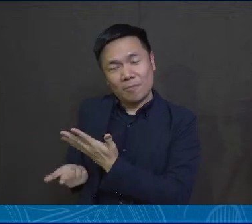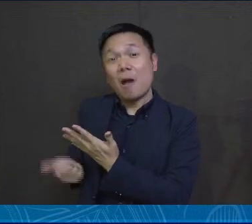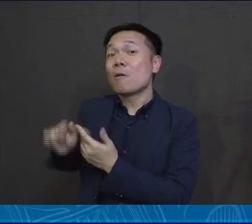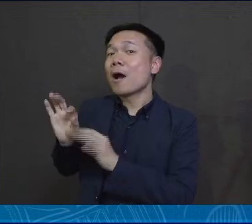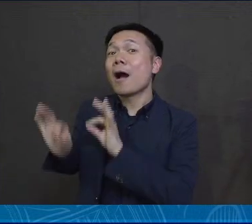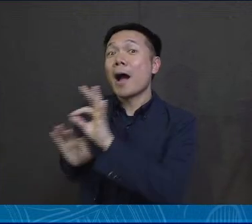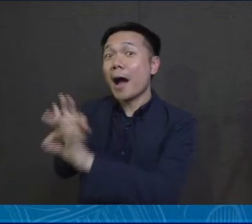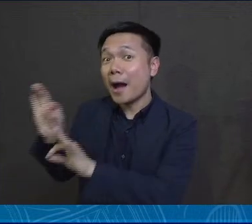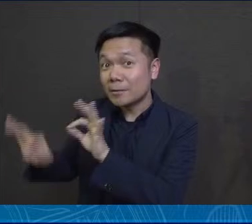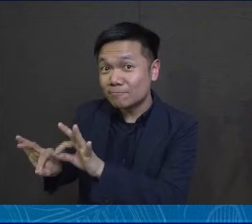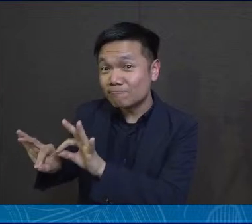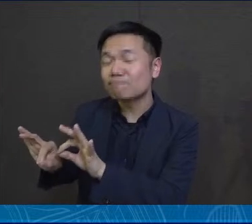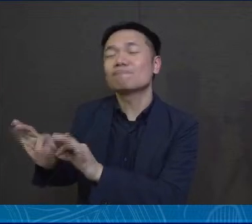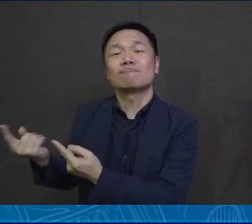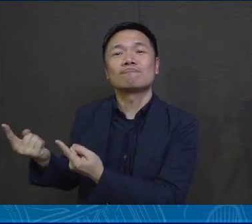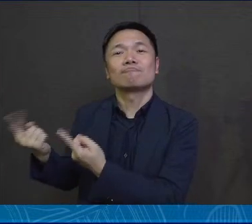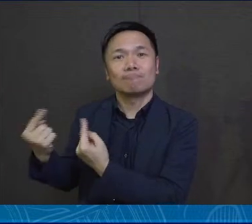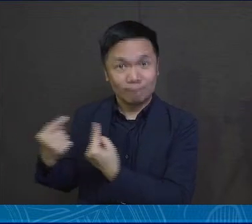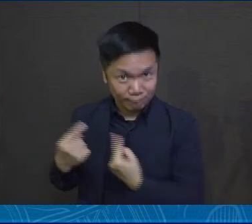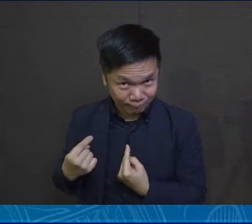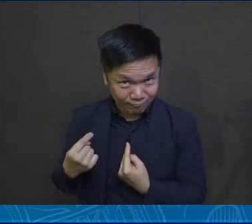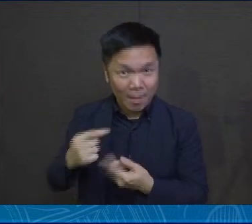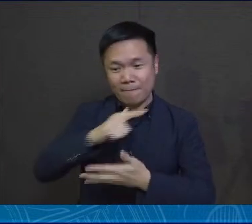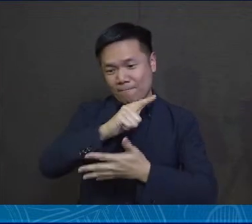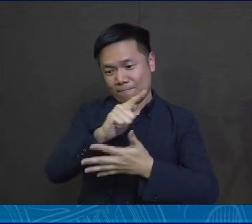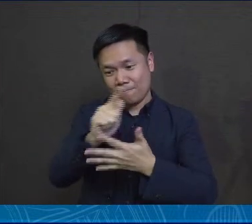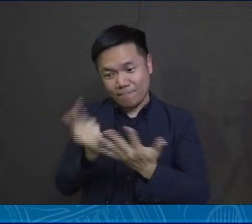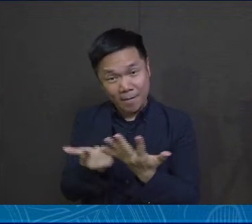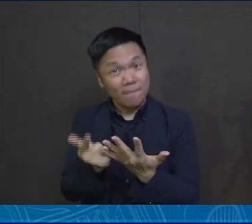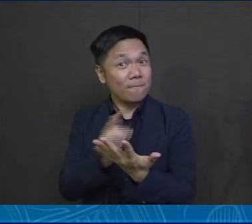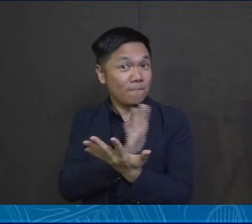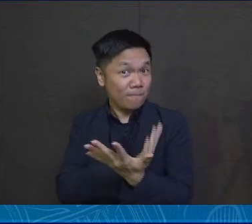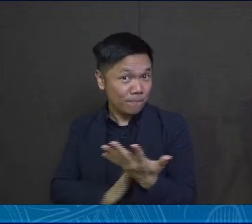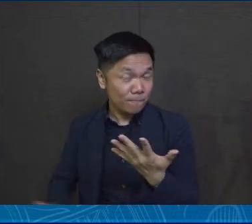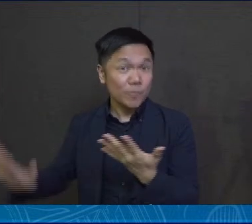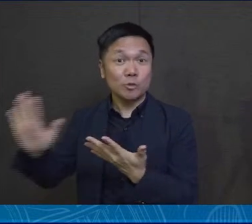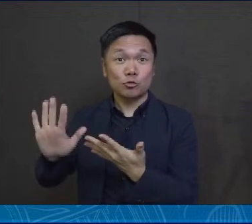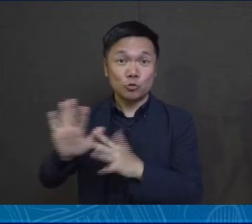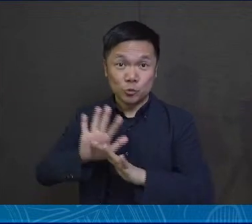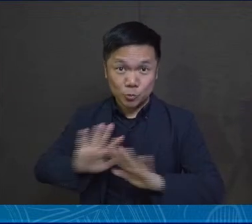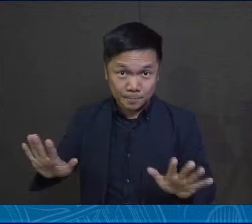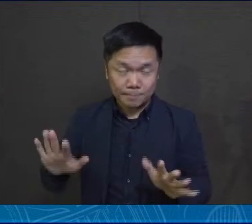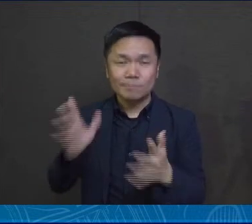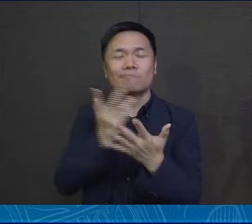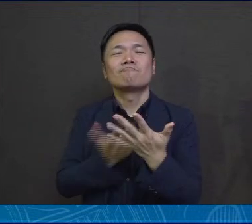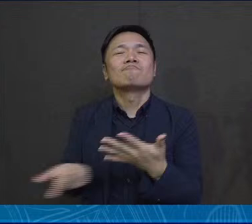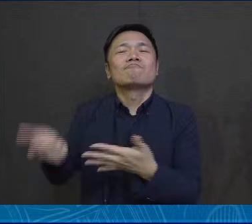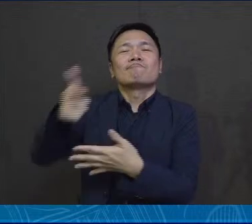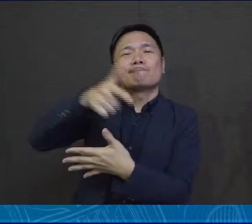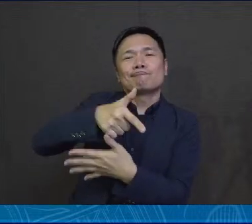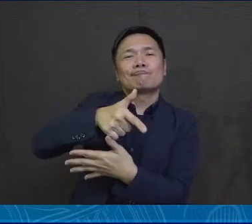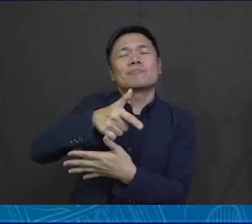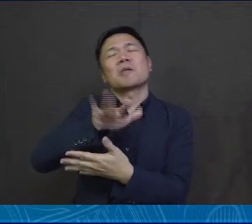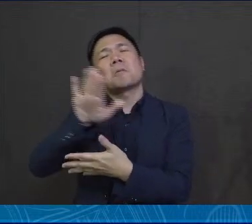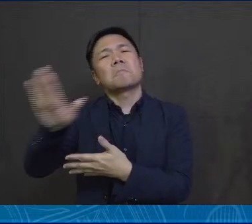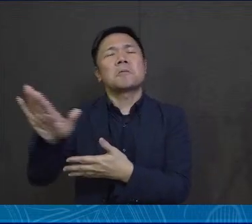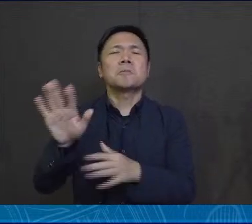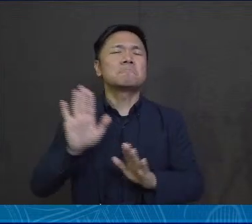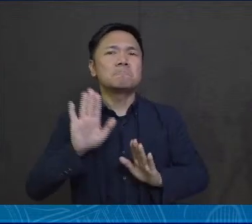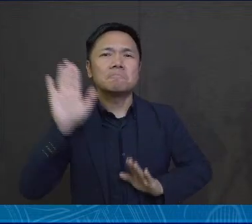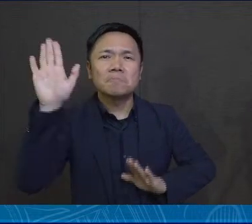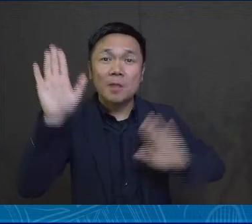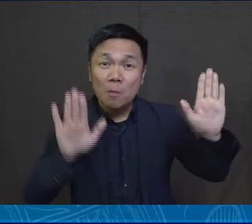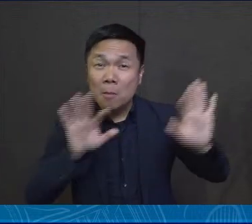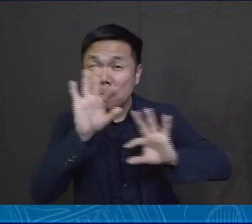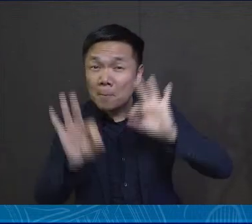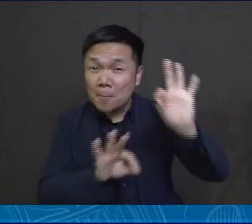members. Following that, we would allow 1 to 2 questions from the audience before